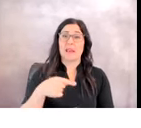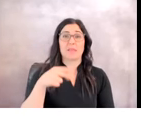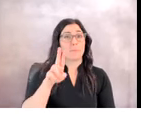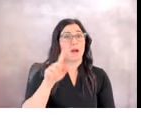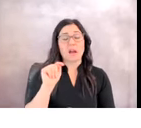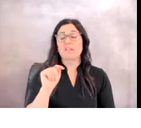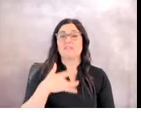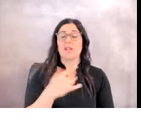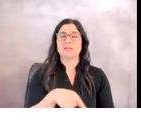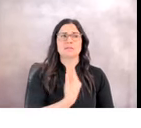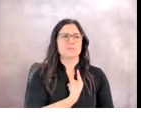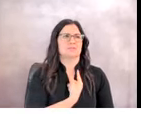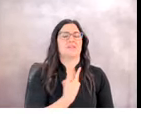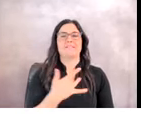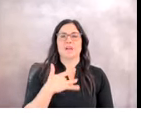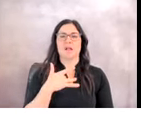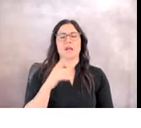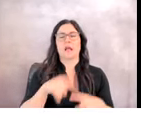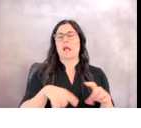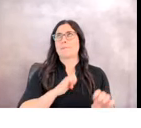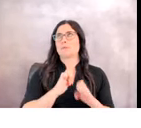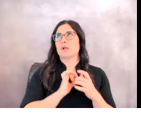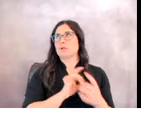I keep telling myself you can't get emotional about it,